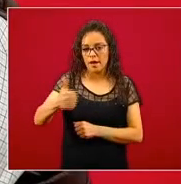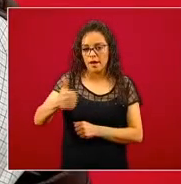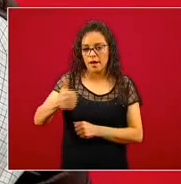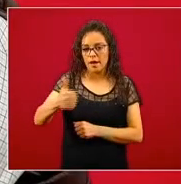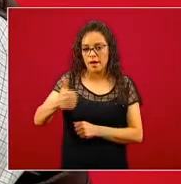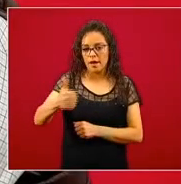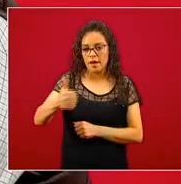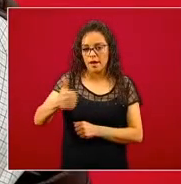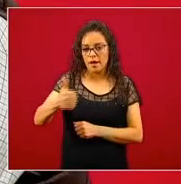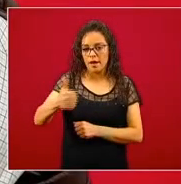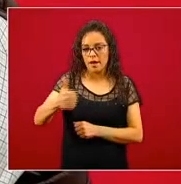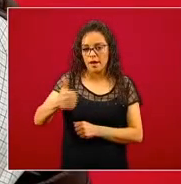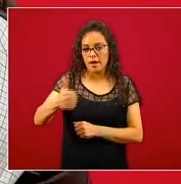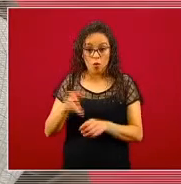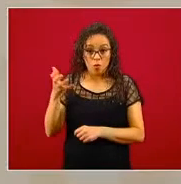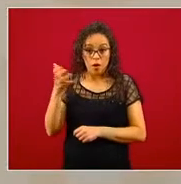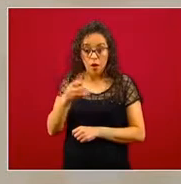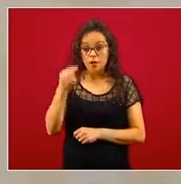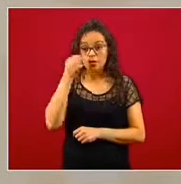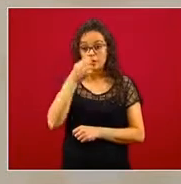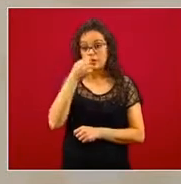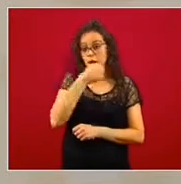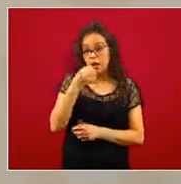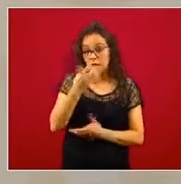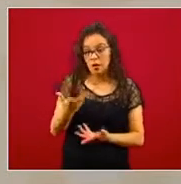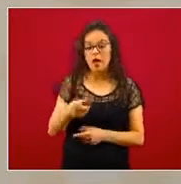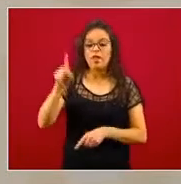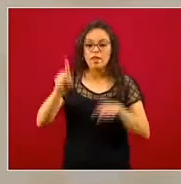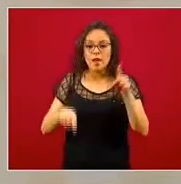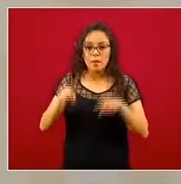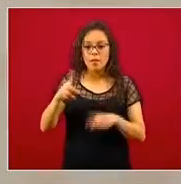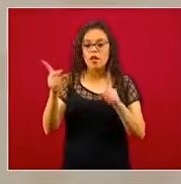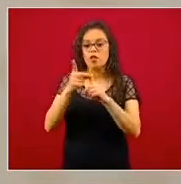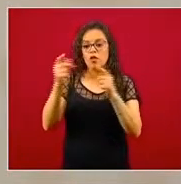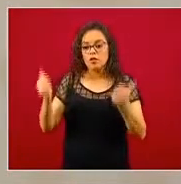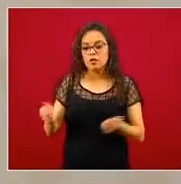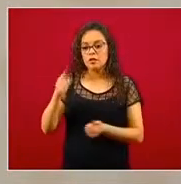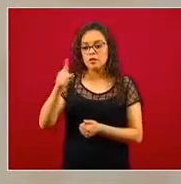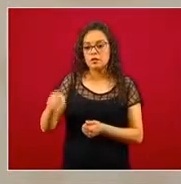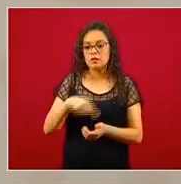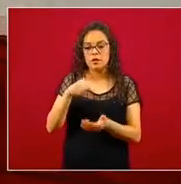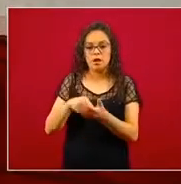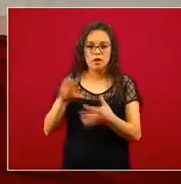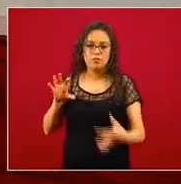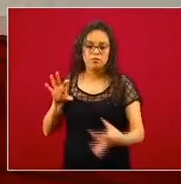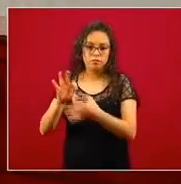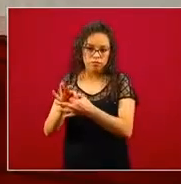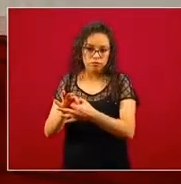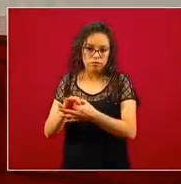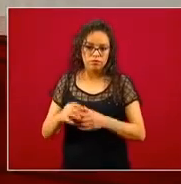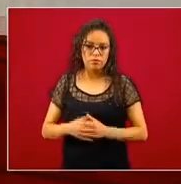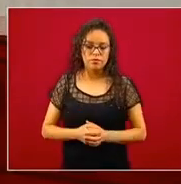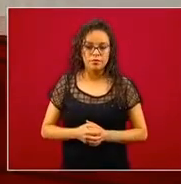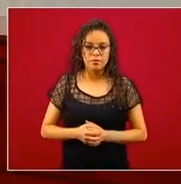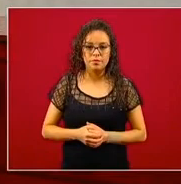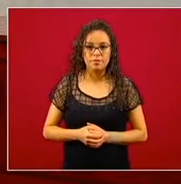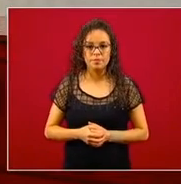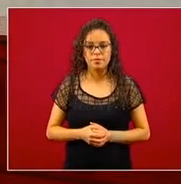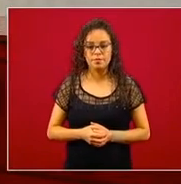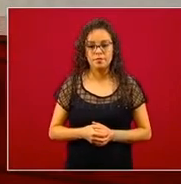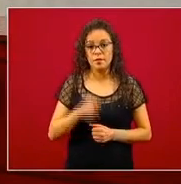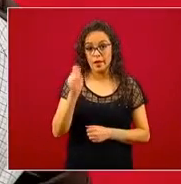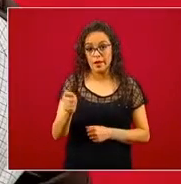opted to have a specific guideline as well. This guideline is widespread, like many